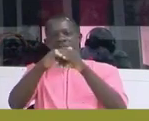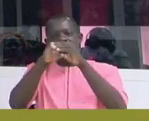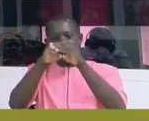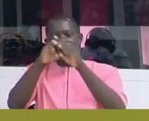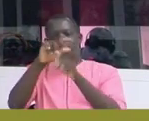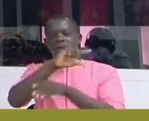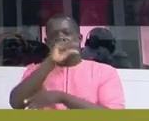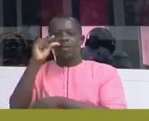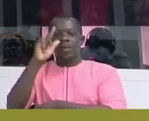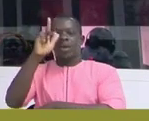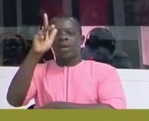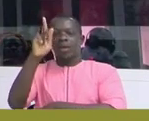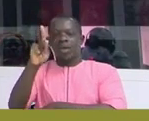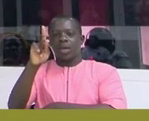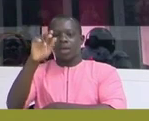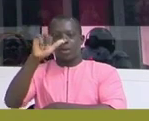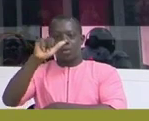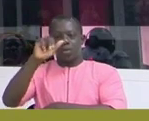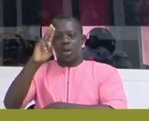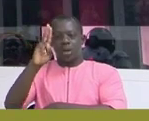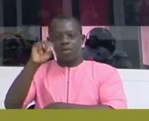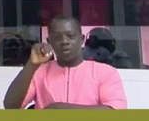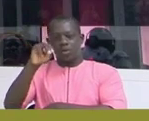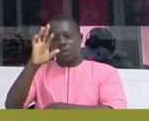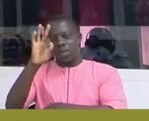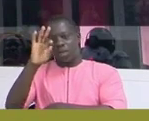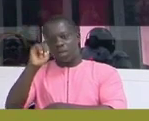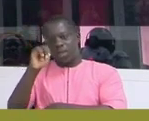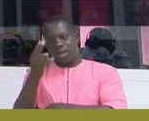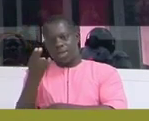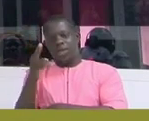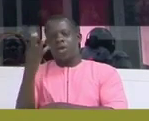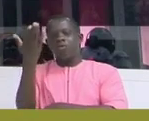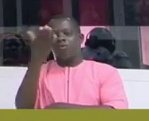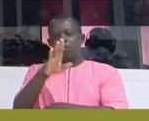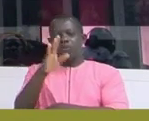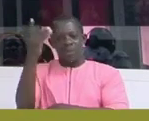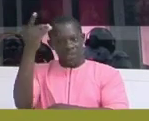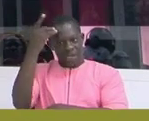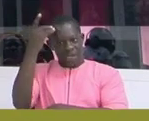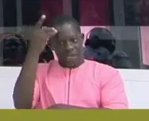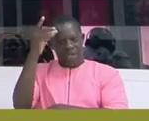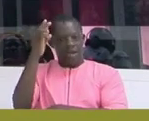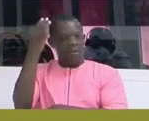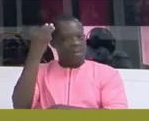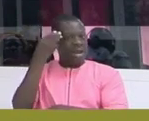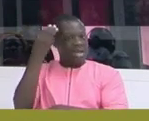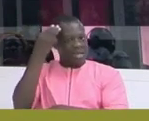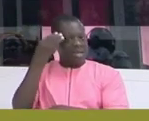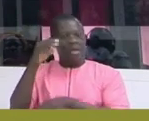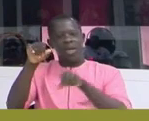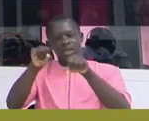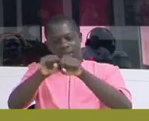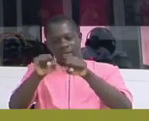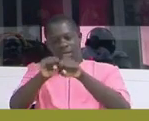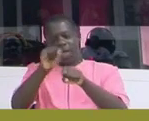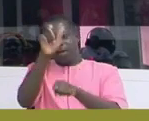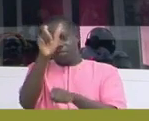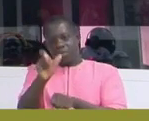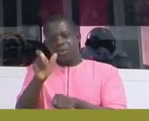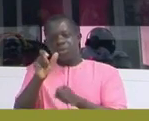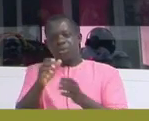but his companion was there called Konate. He brought him from Dhaka is